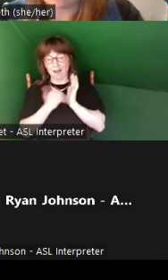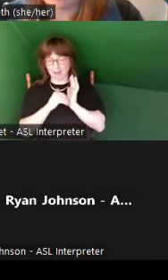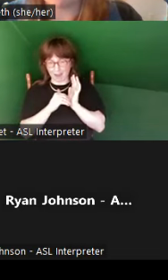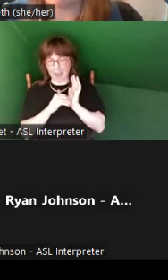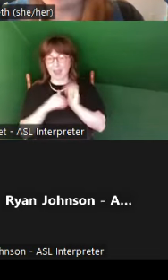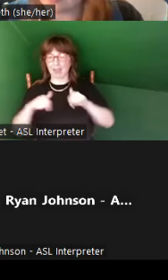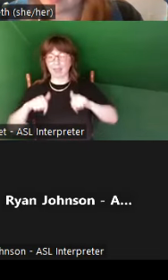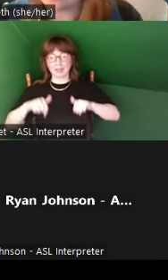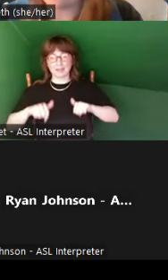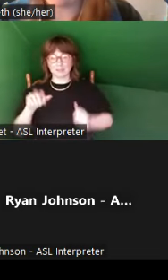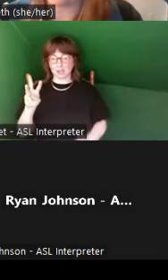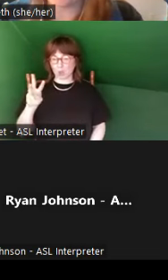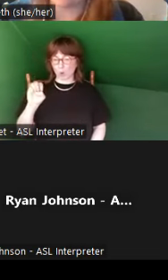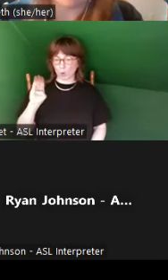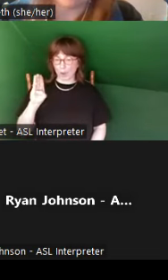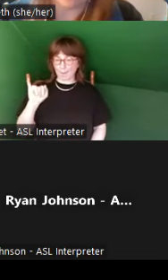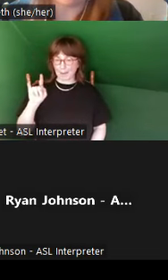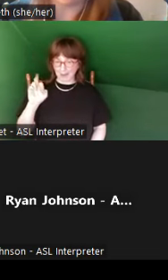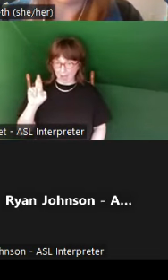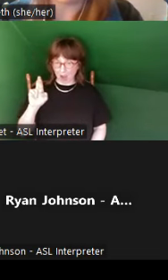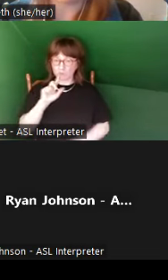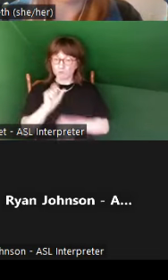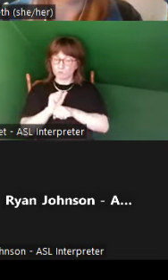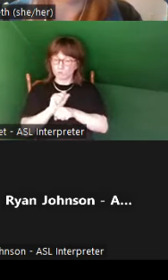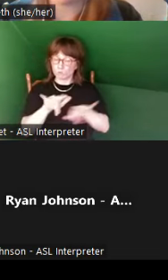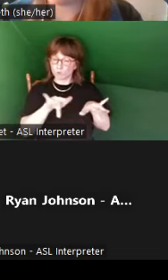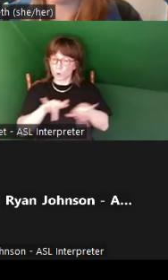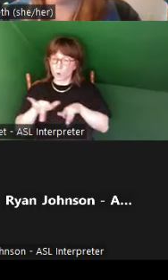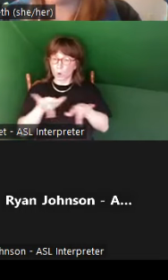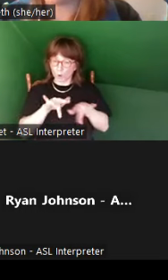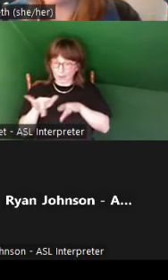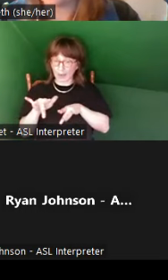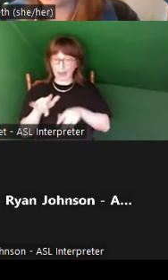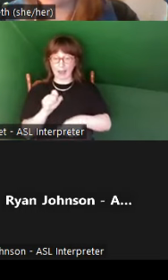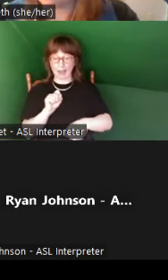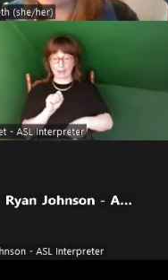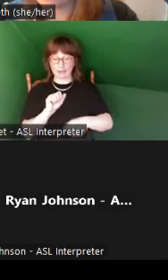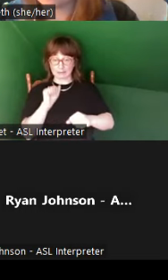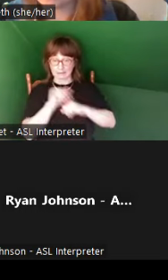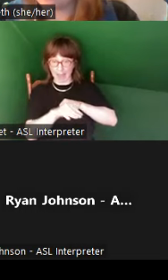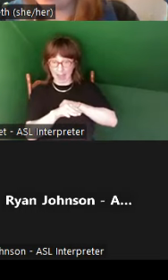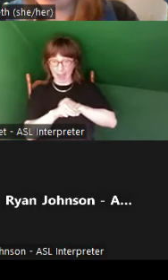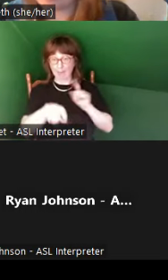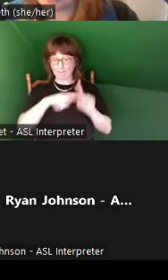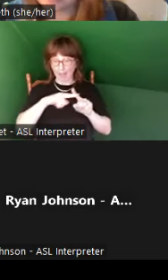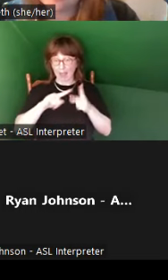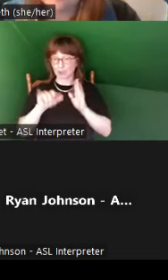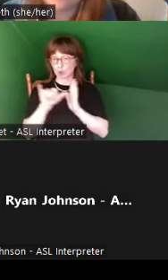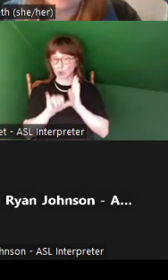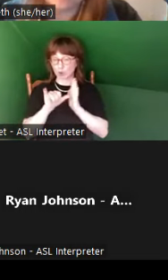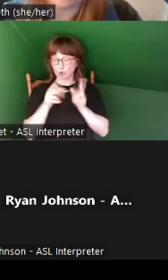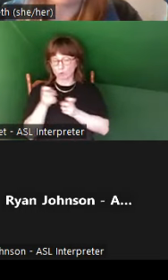a webinar. We will send you the recording. It will be up on YouTube, so you don't have to worry that you're going to miss anything if you step